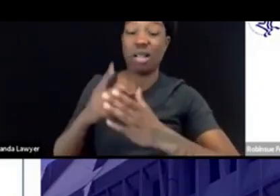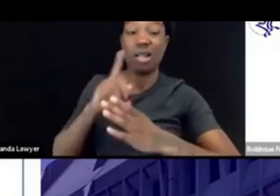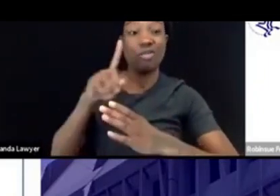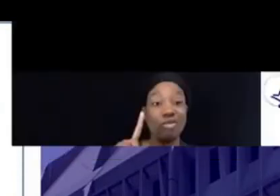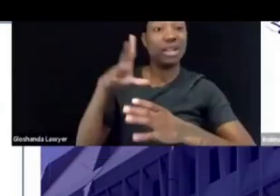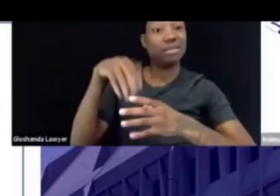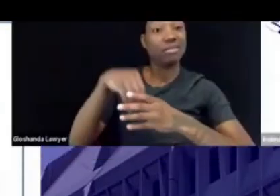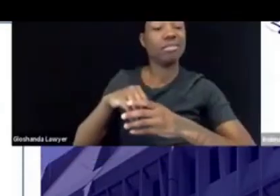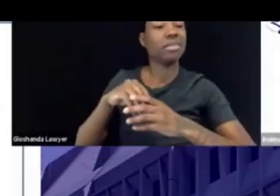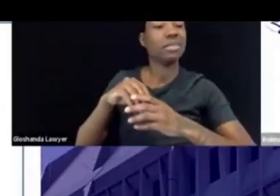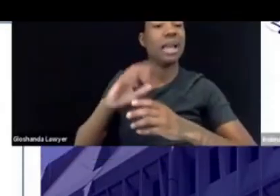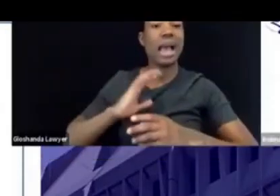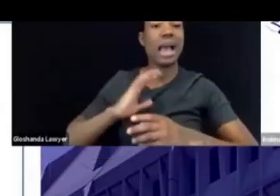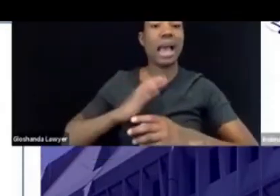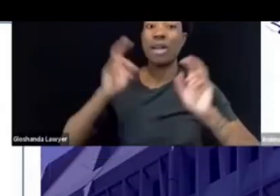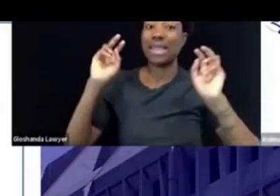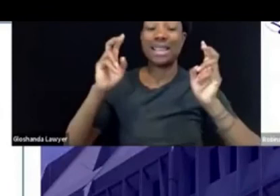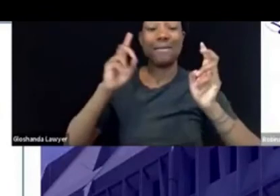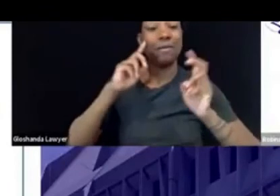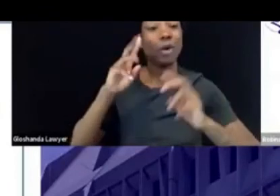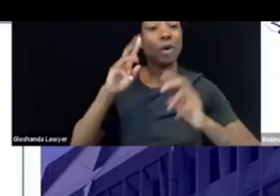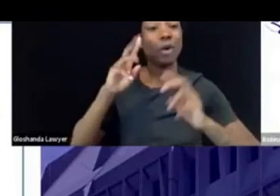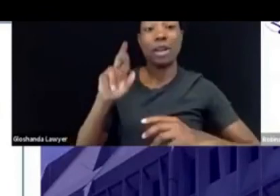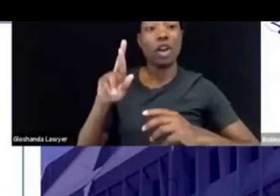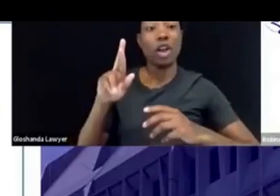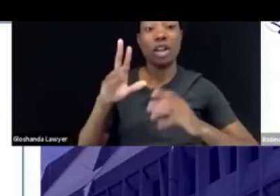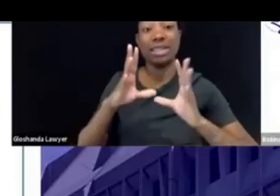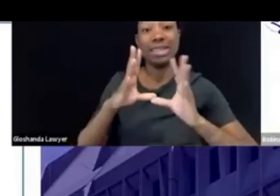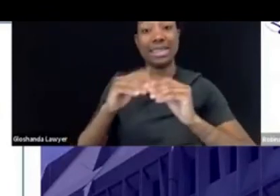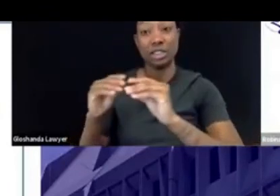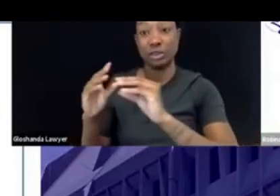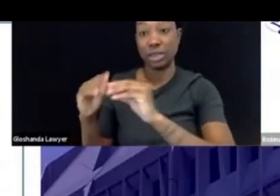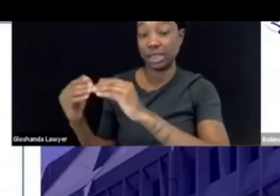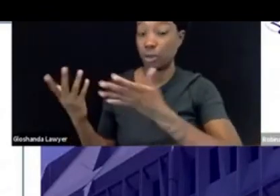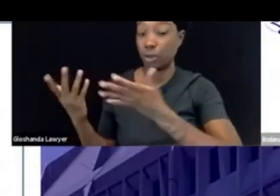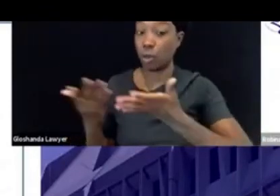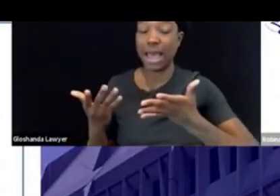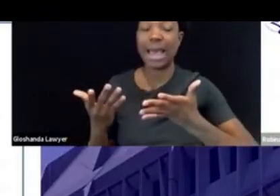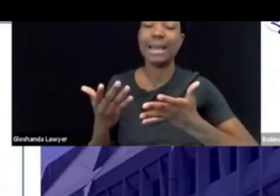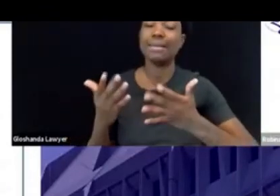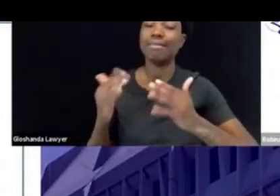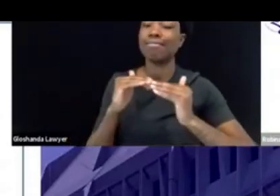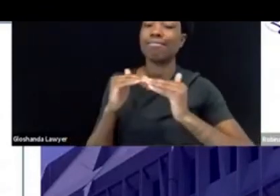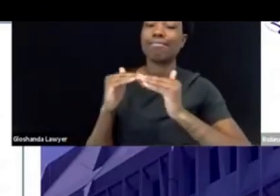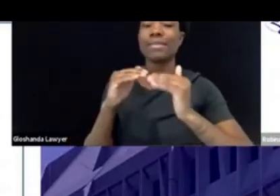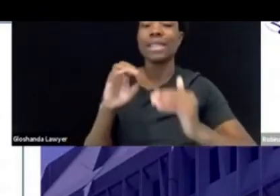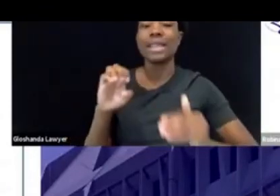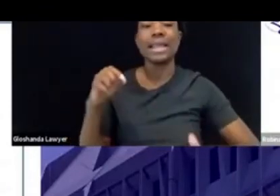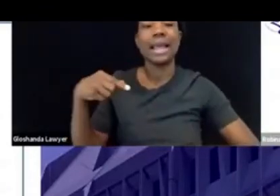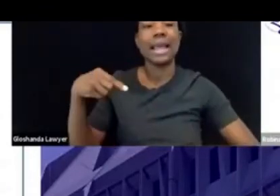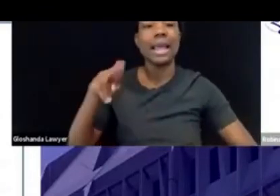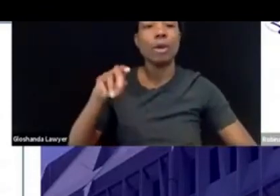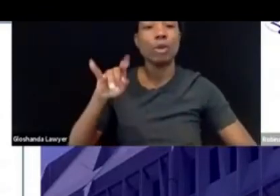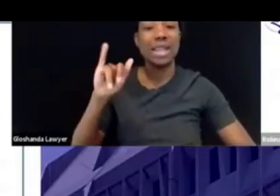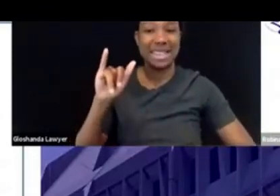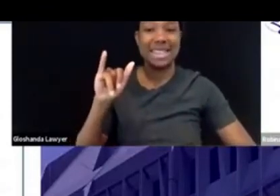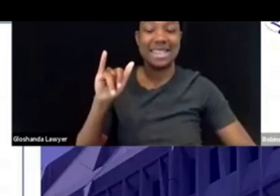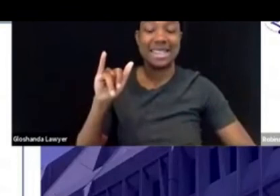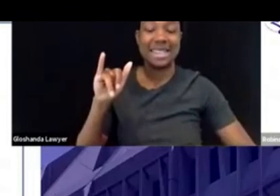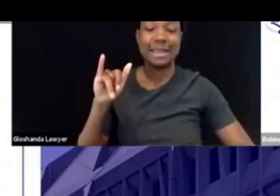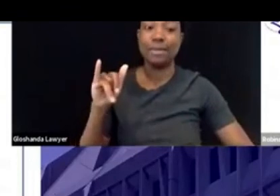and that is equity. And equity has been referred to in many different